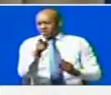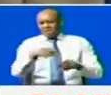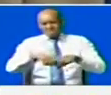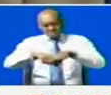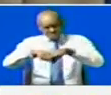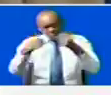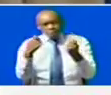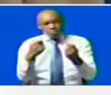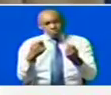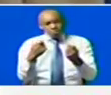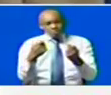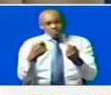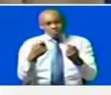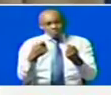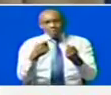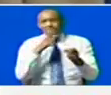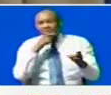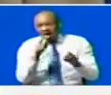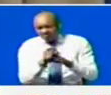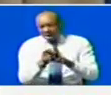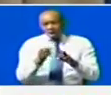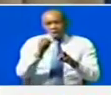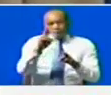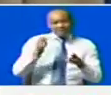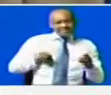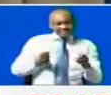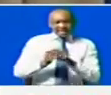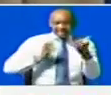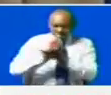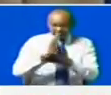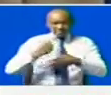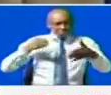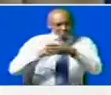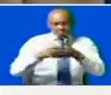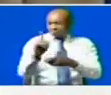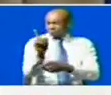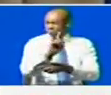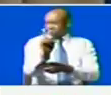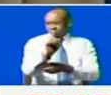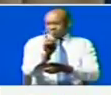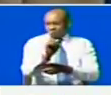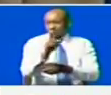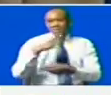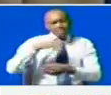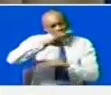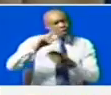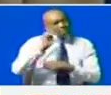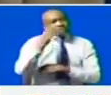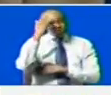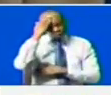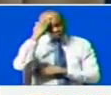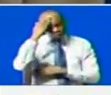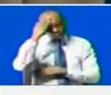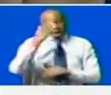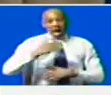infringe on his brother's or sister's right, and let everyone know that